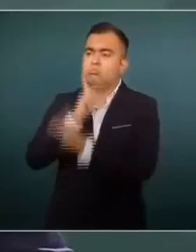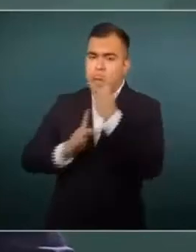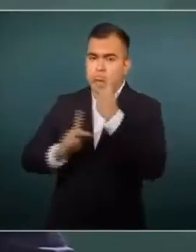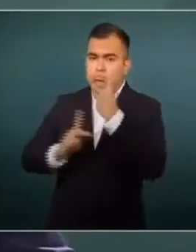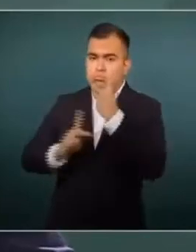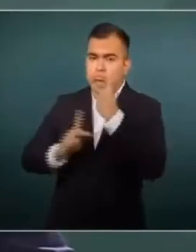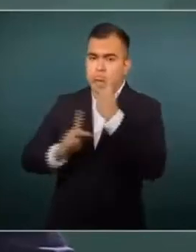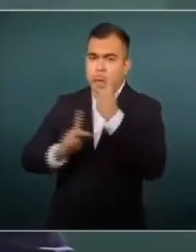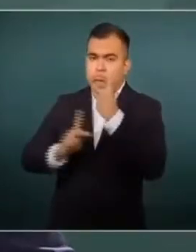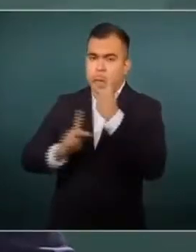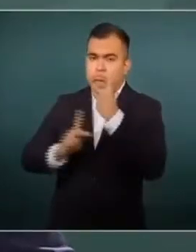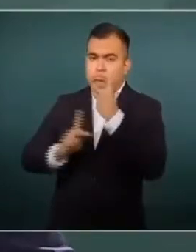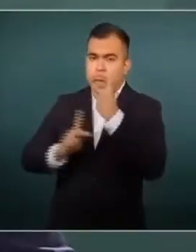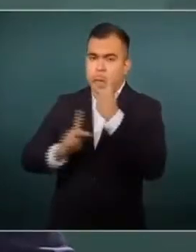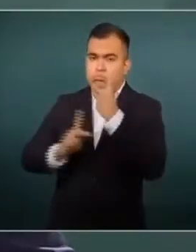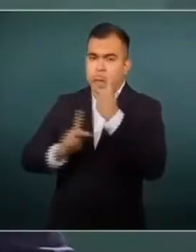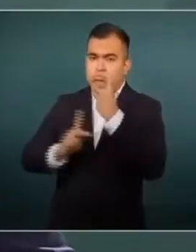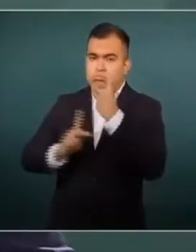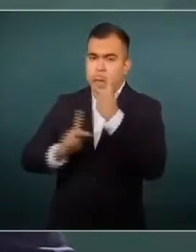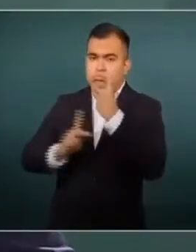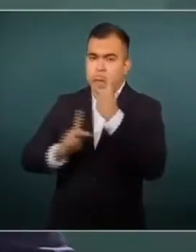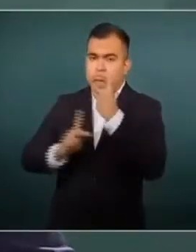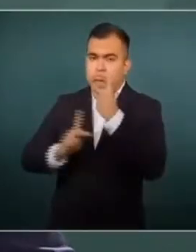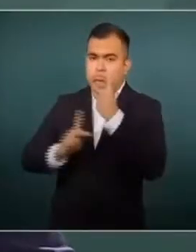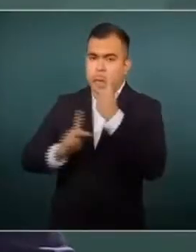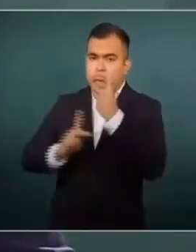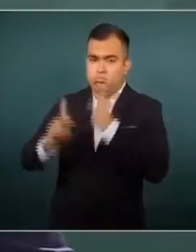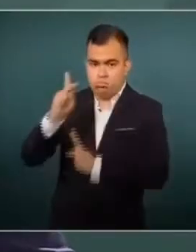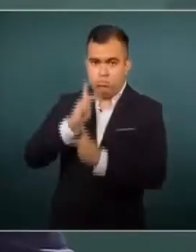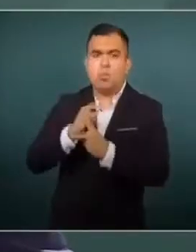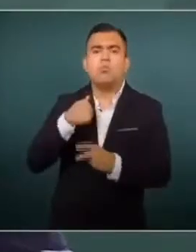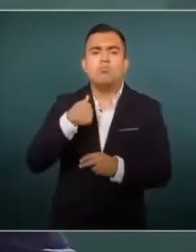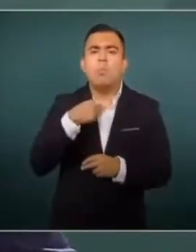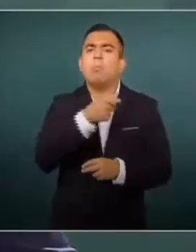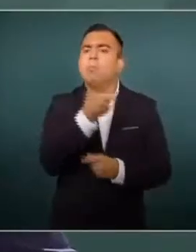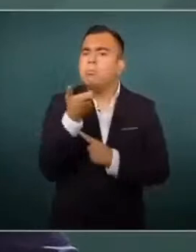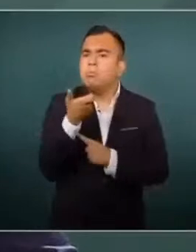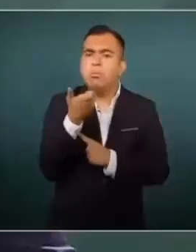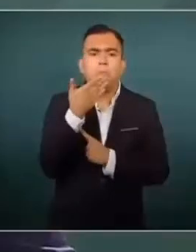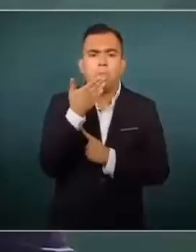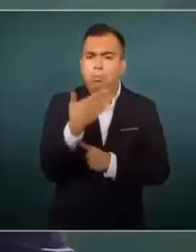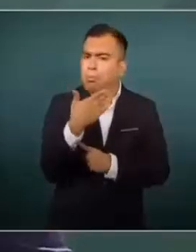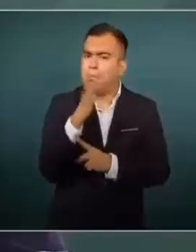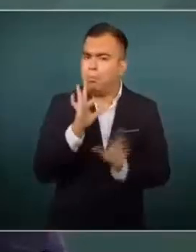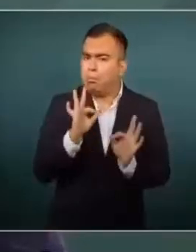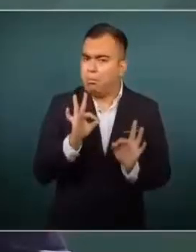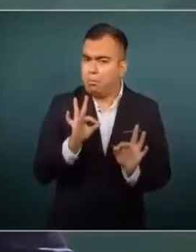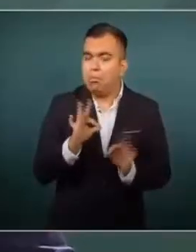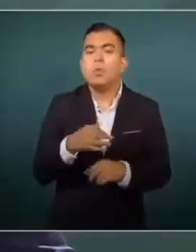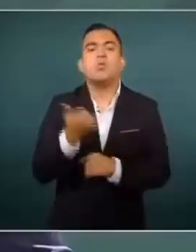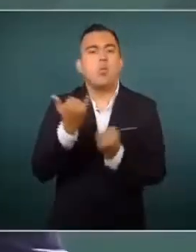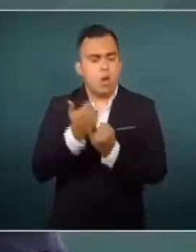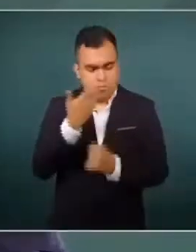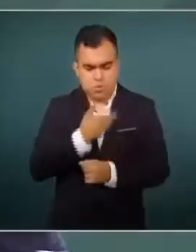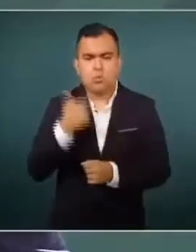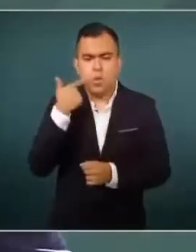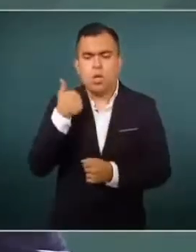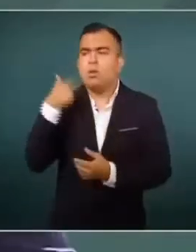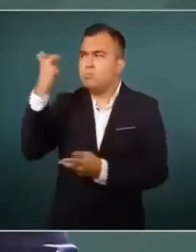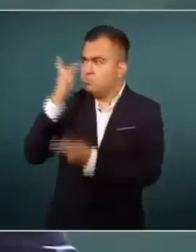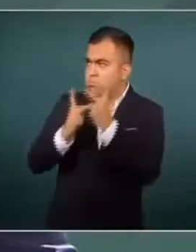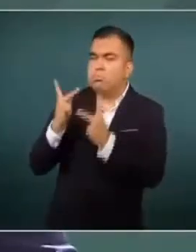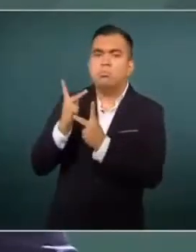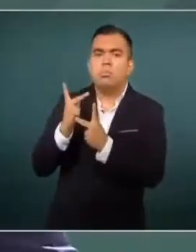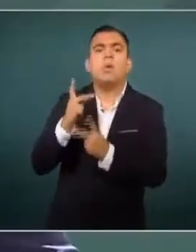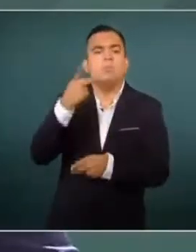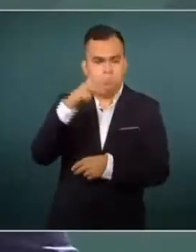como las más sanas Tlajomulco, it's hard to pronounce. de su historia. Como presidente de Guadalajara contraté deuda y dejé las finanzas de